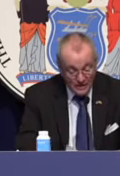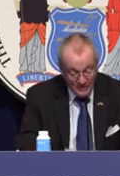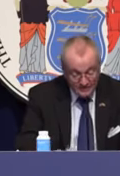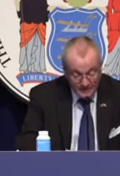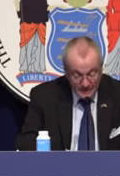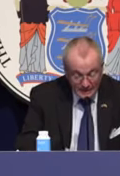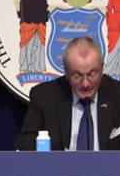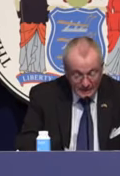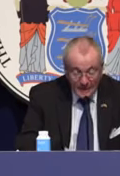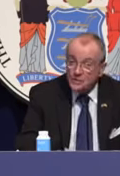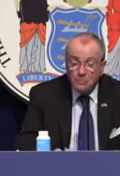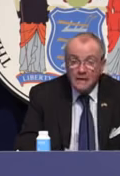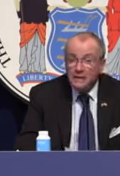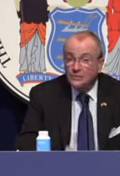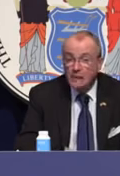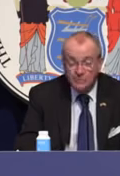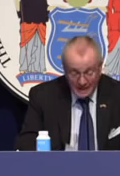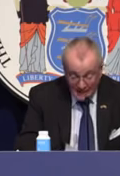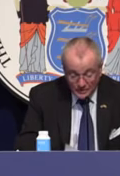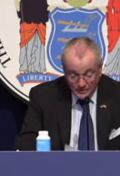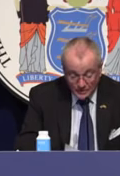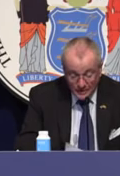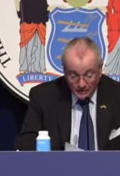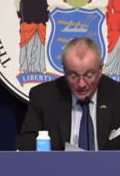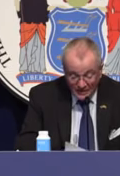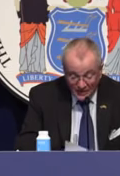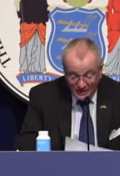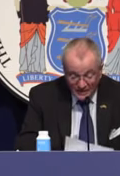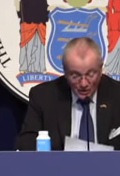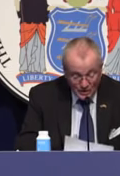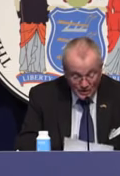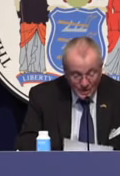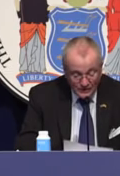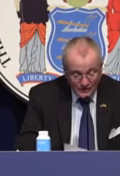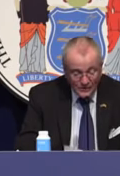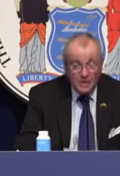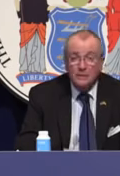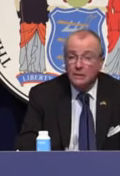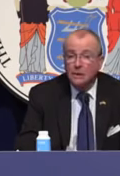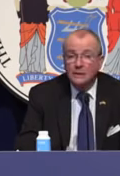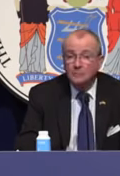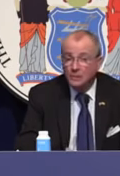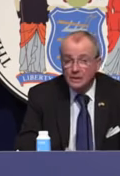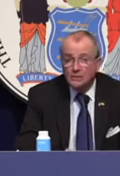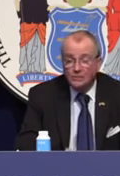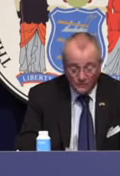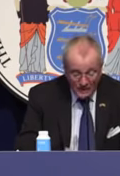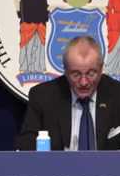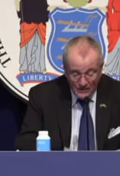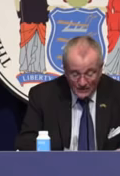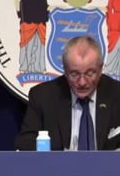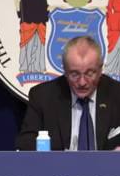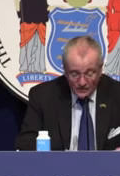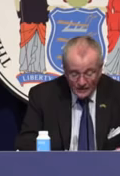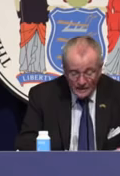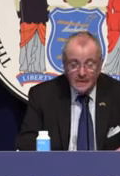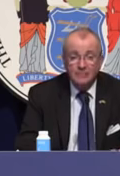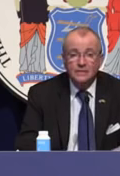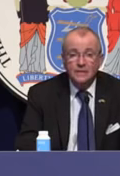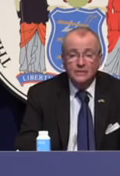our recovery. And this money is not a bailout. It is about funding our response and keeping our police,